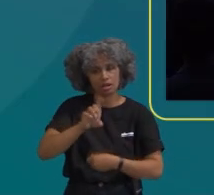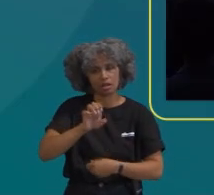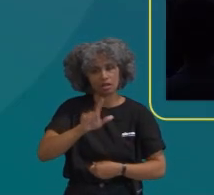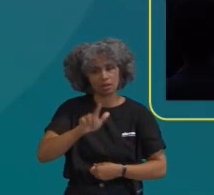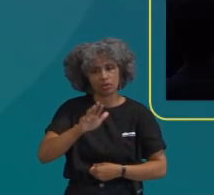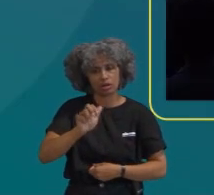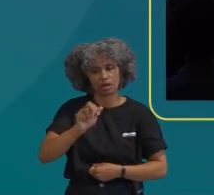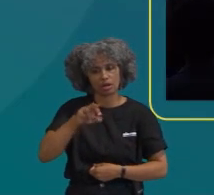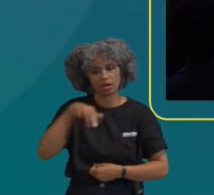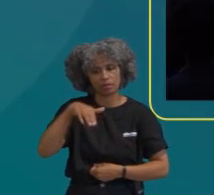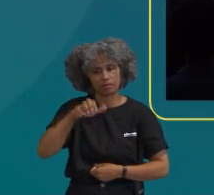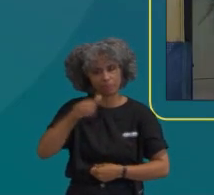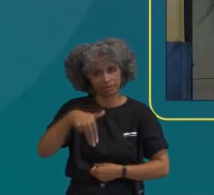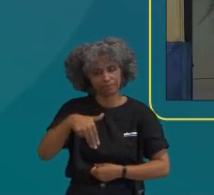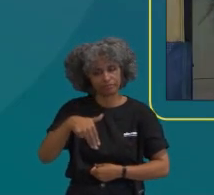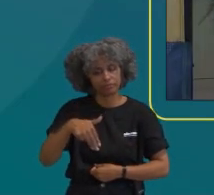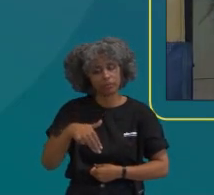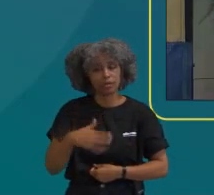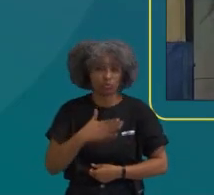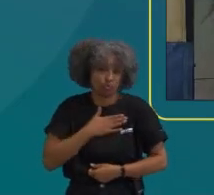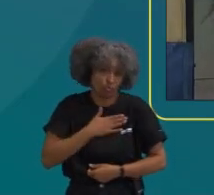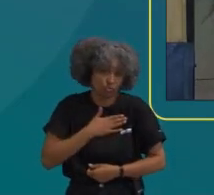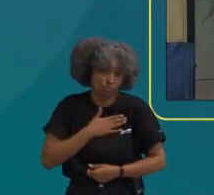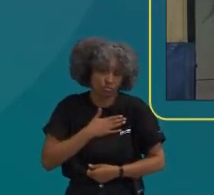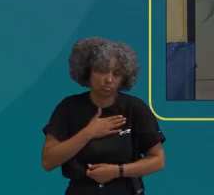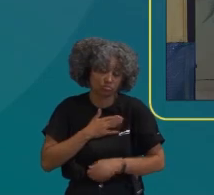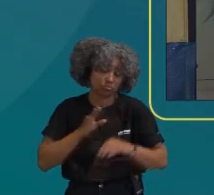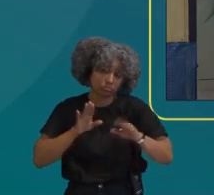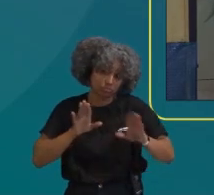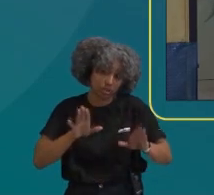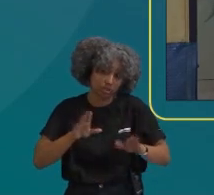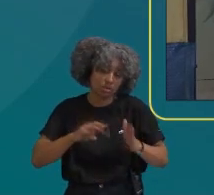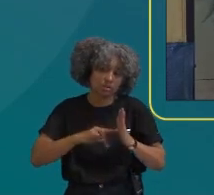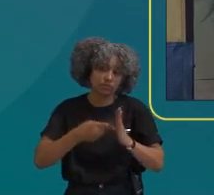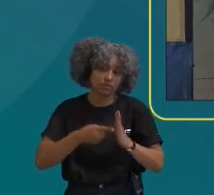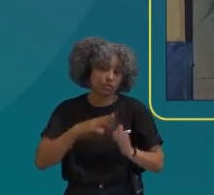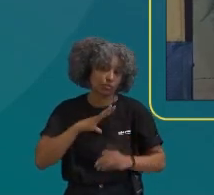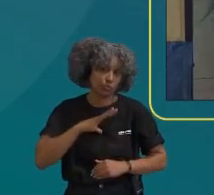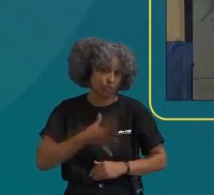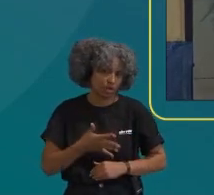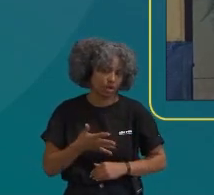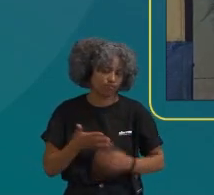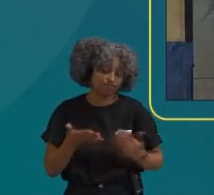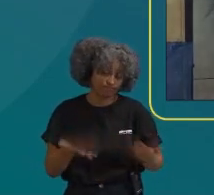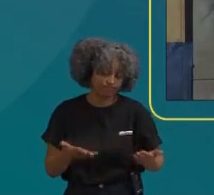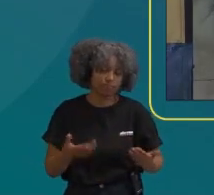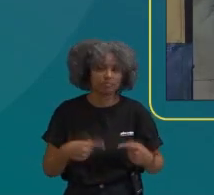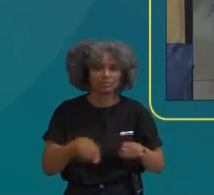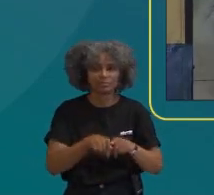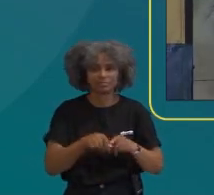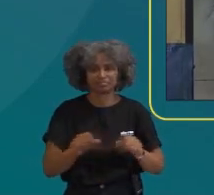We are moving ahead in our panel, and we have found Manao's presentation. We're going to go back to Manao's